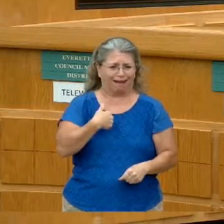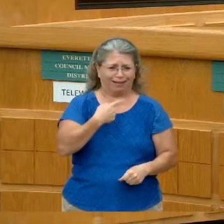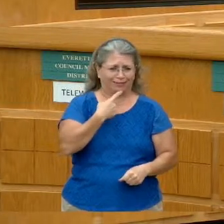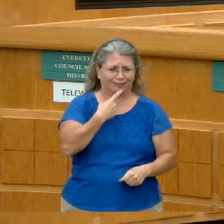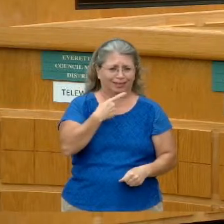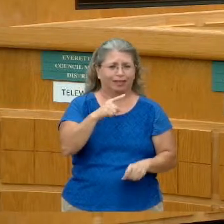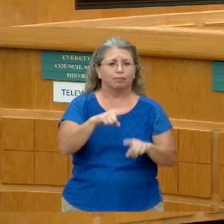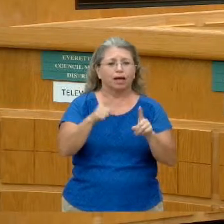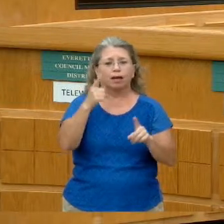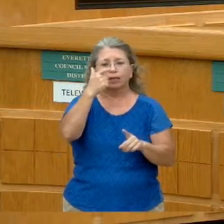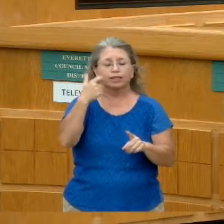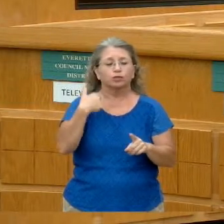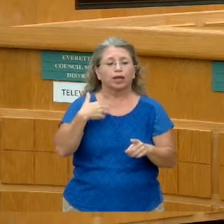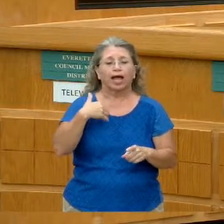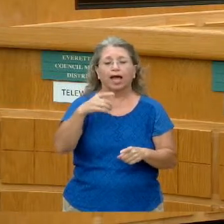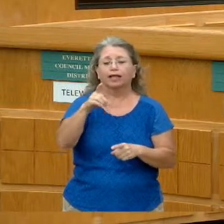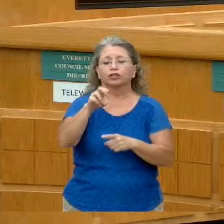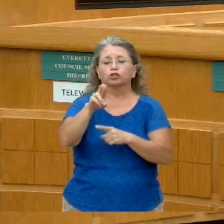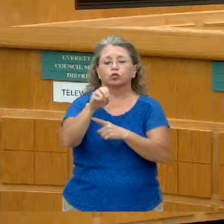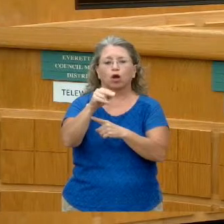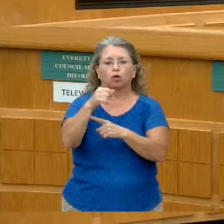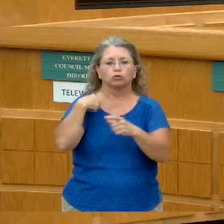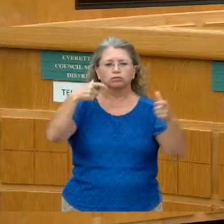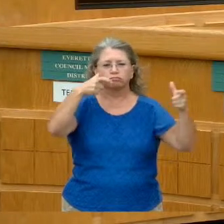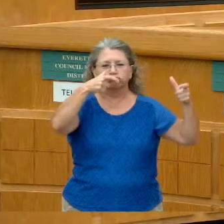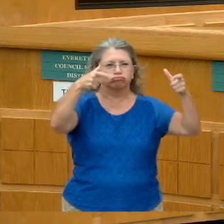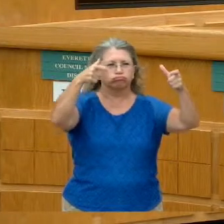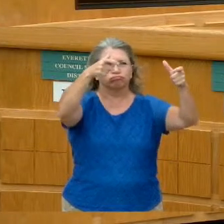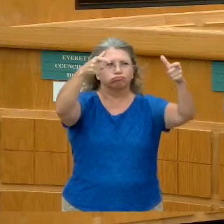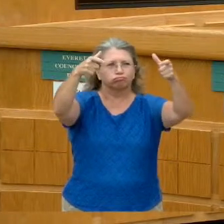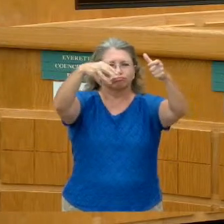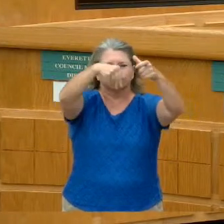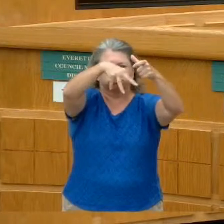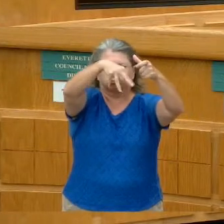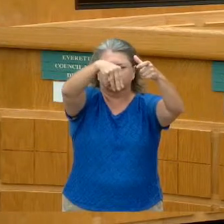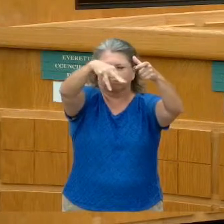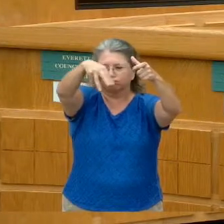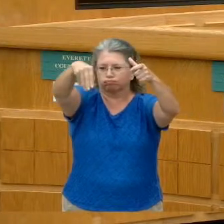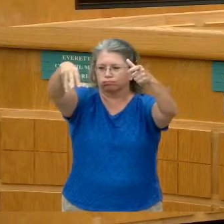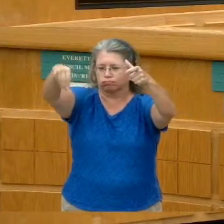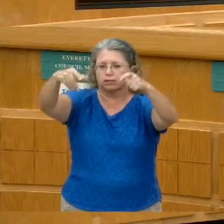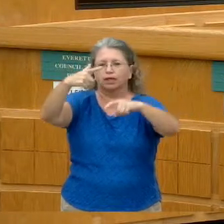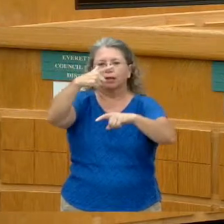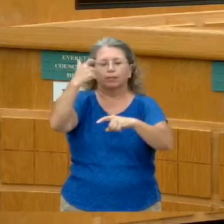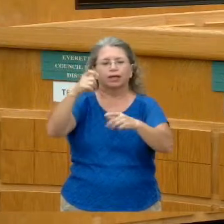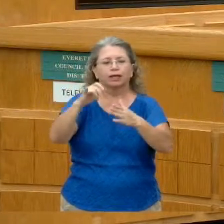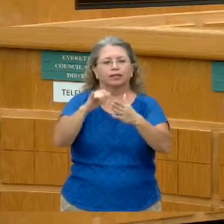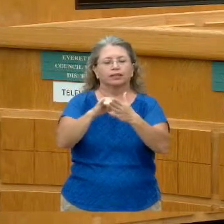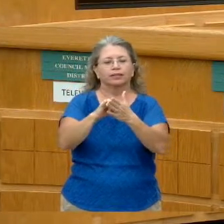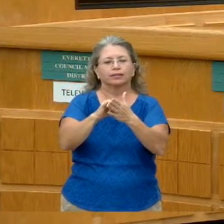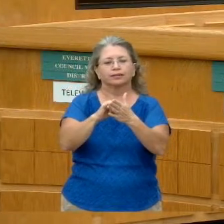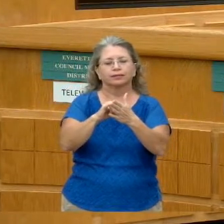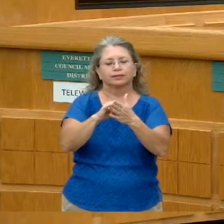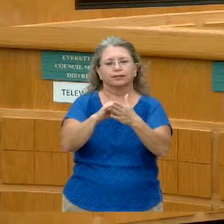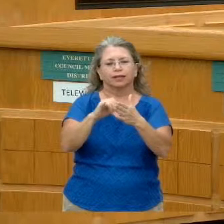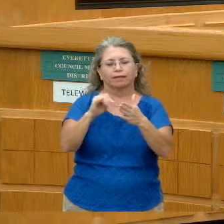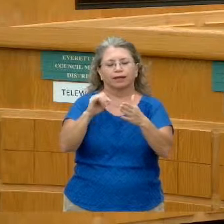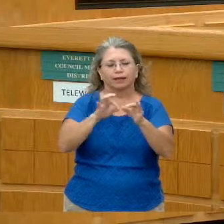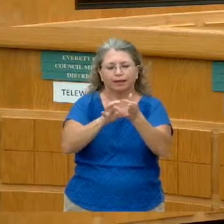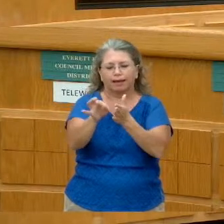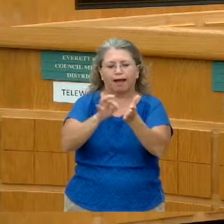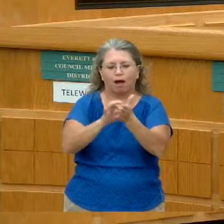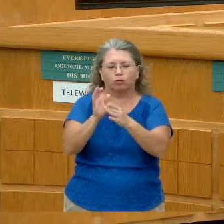the drone coverage says so, because the automatic tickers over the causeway say so. We were able